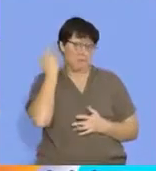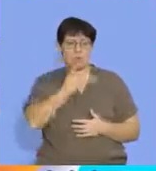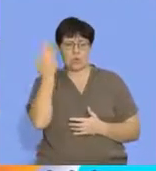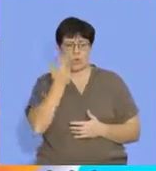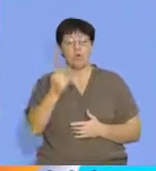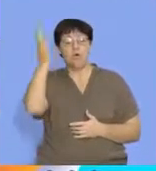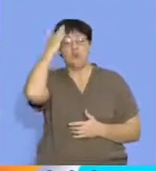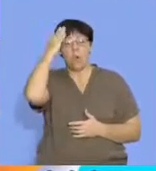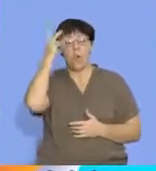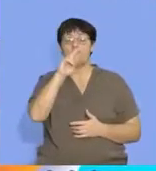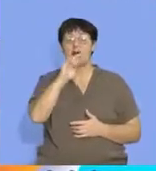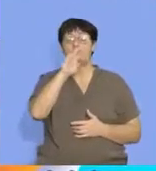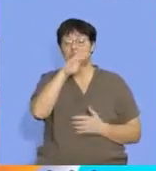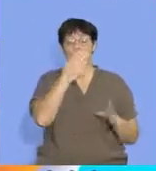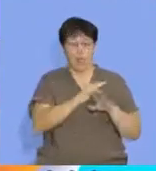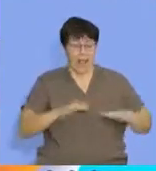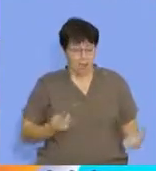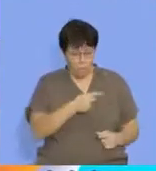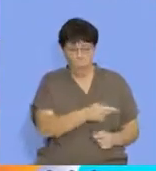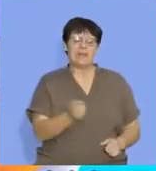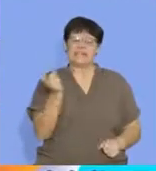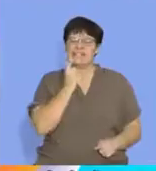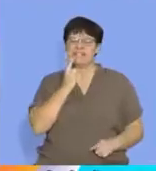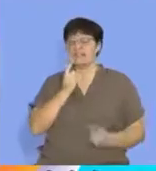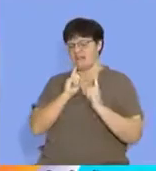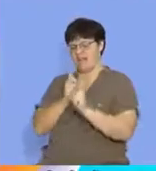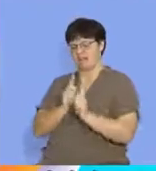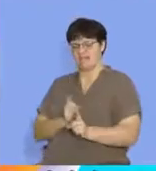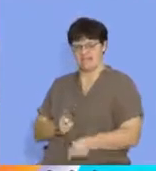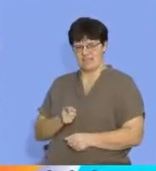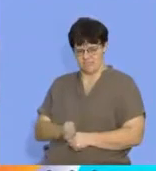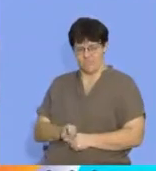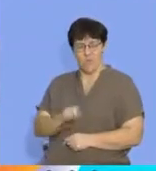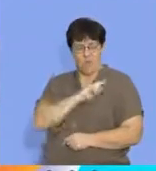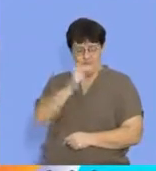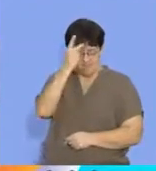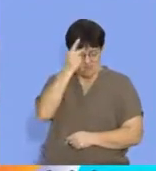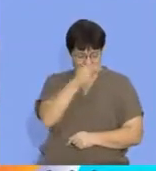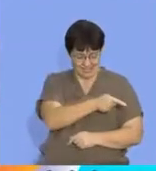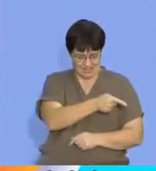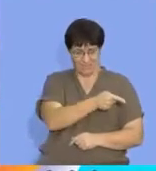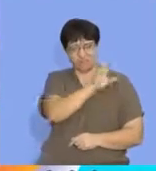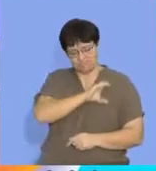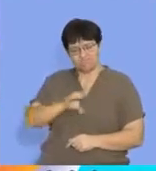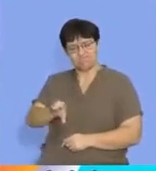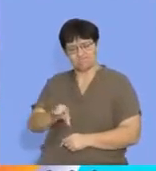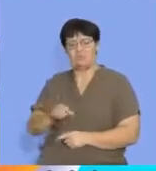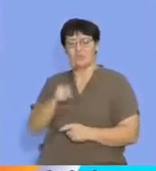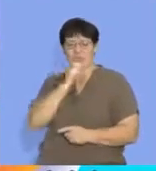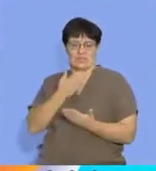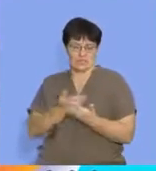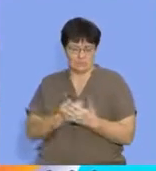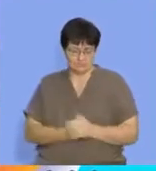of. But if you know how a virus works, you can then use, all right, the knowledge about a virus on